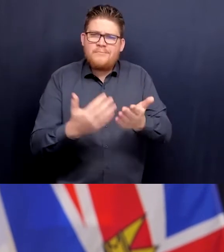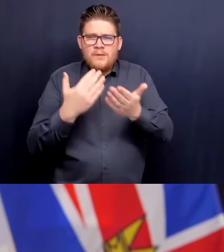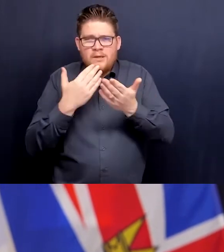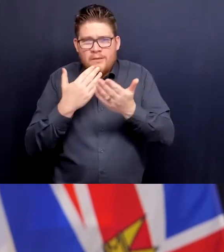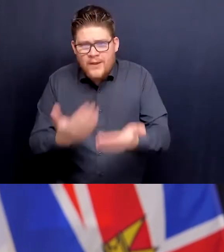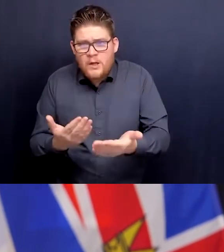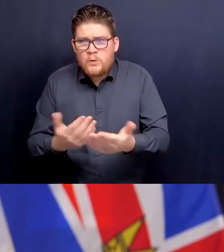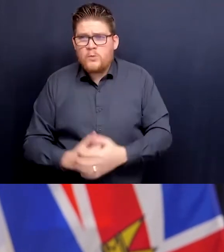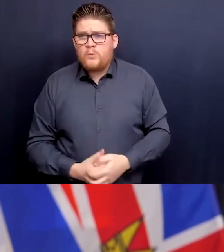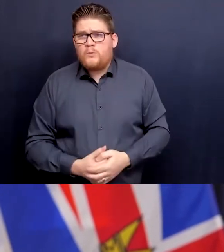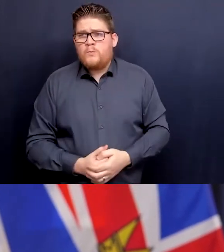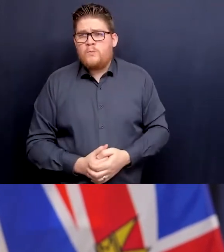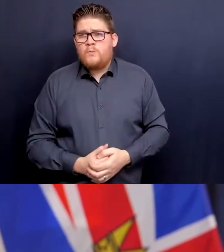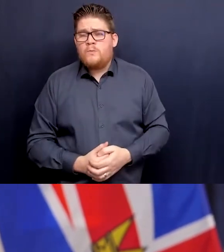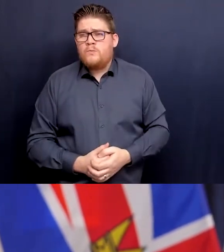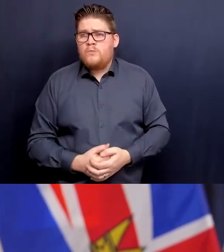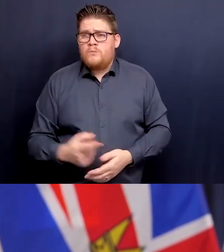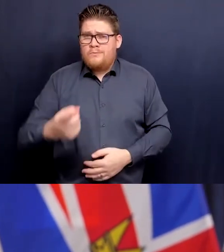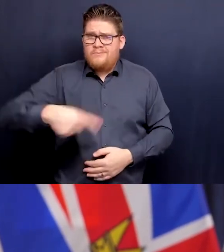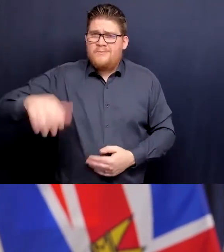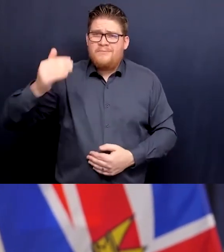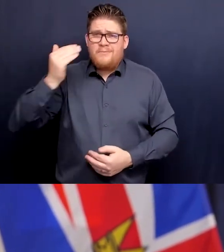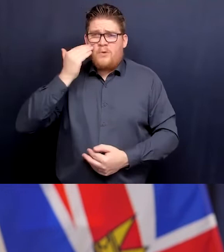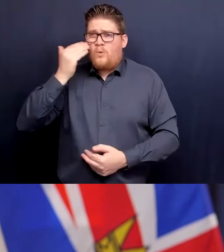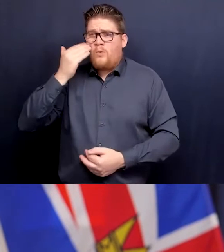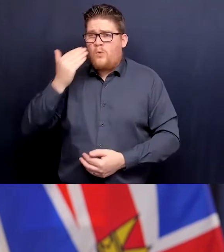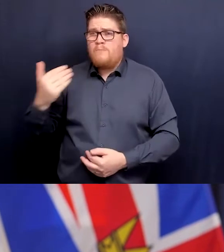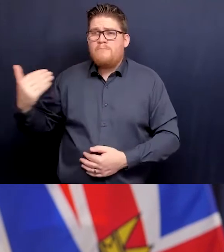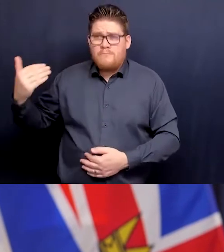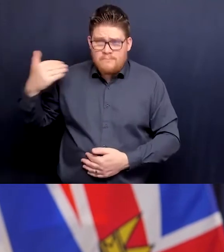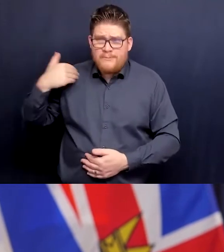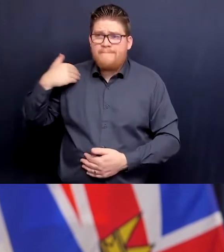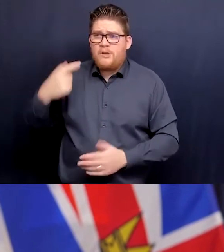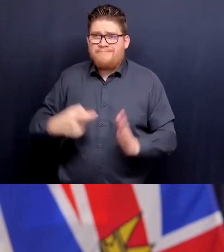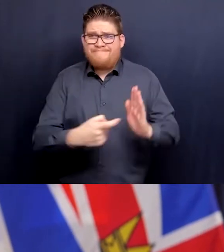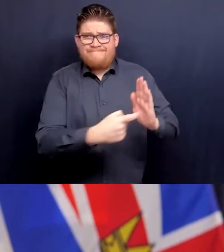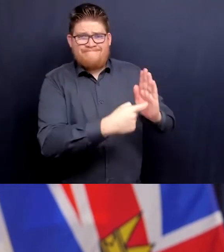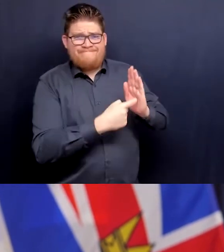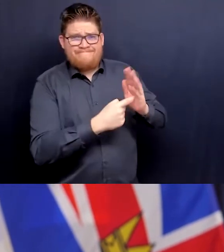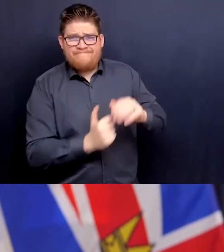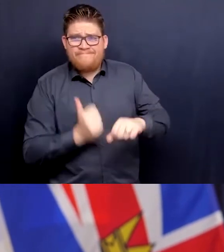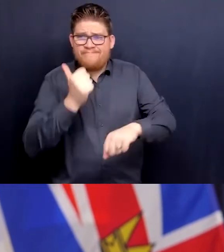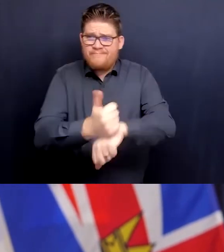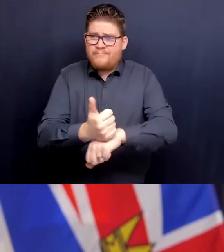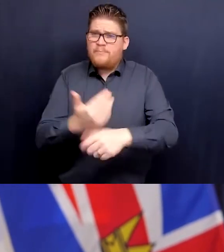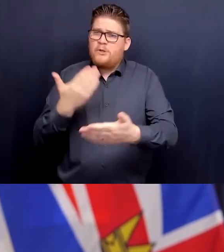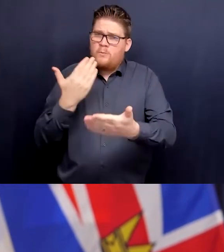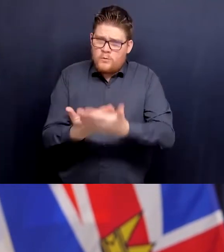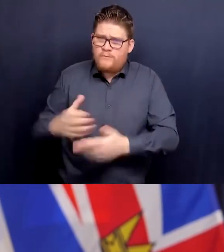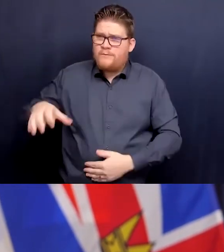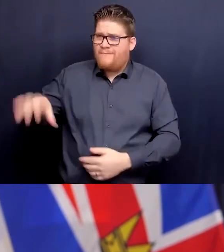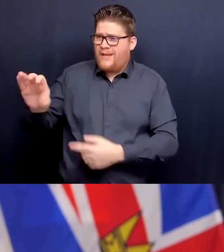the vaccination proof of vaccination requirement was in place in the public healthcare system, that's 180,000